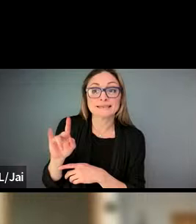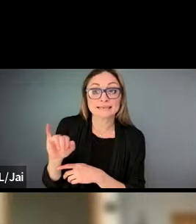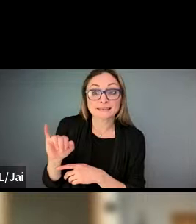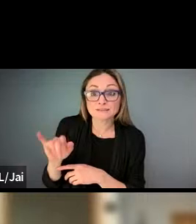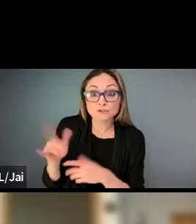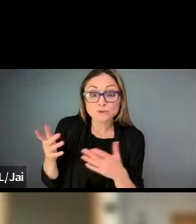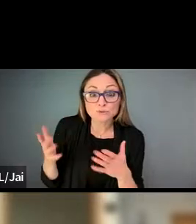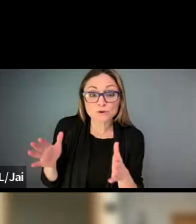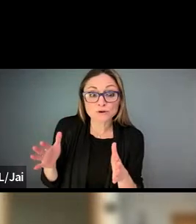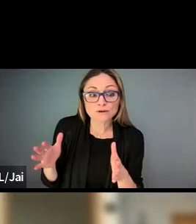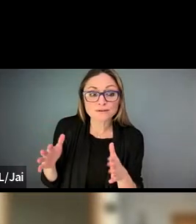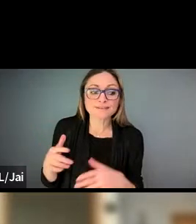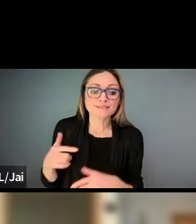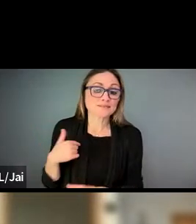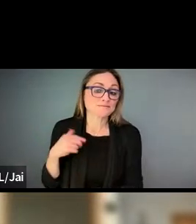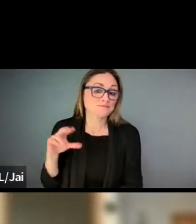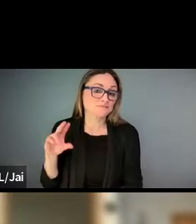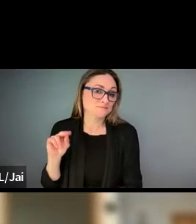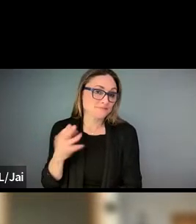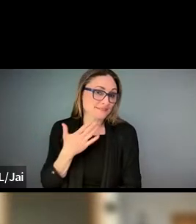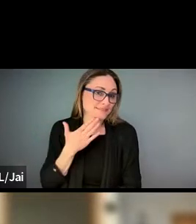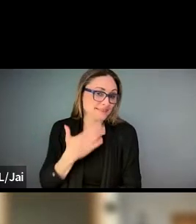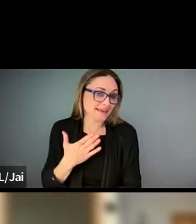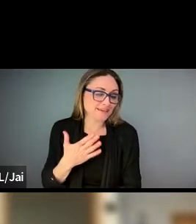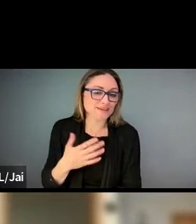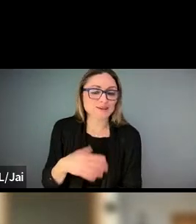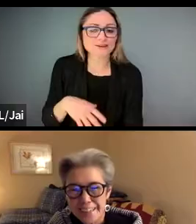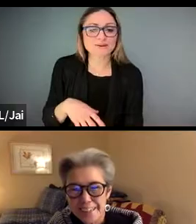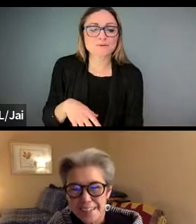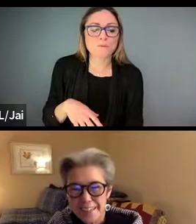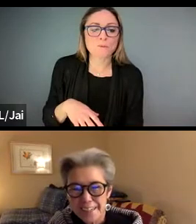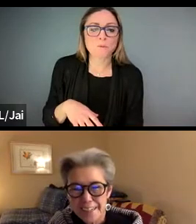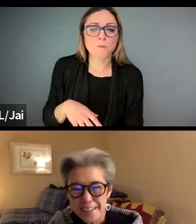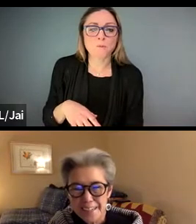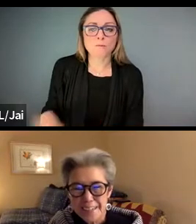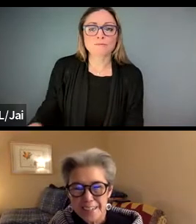No, No, I have not. Thank you so much.